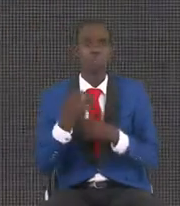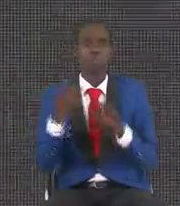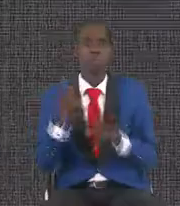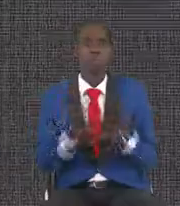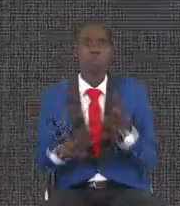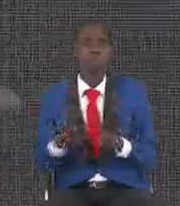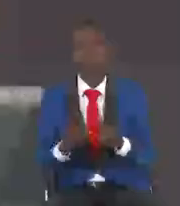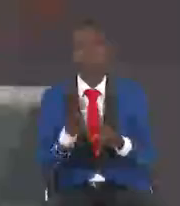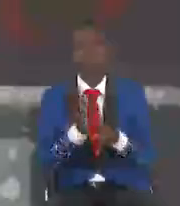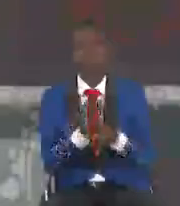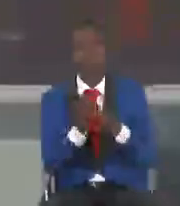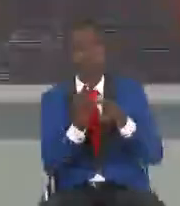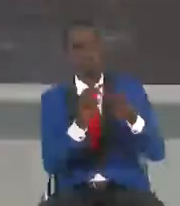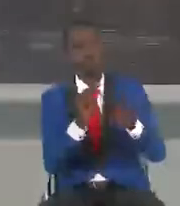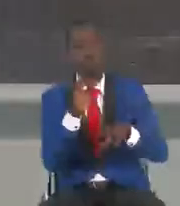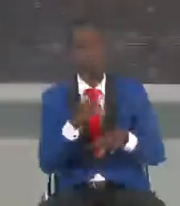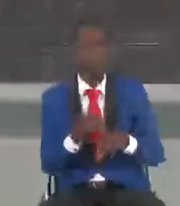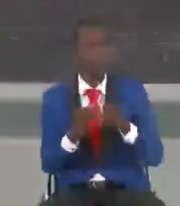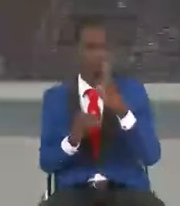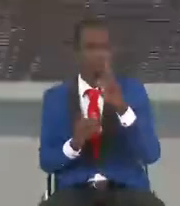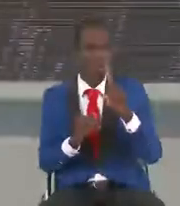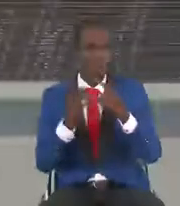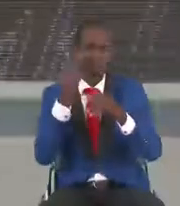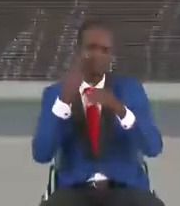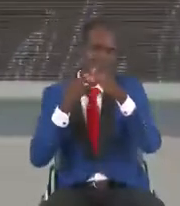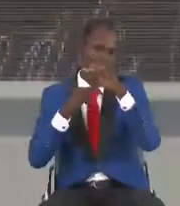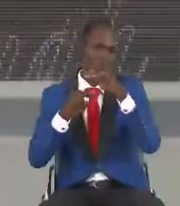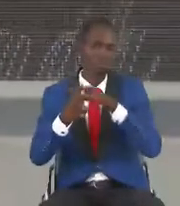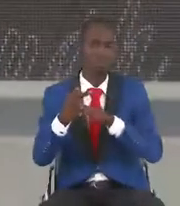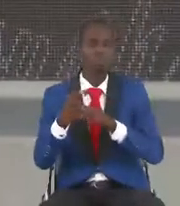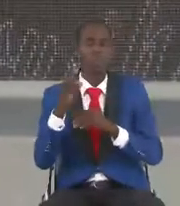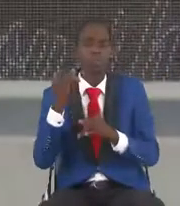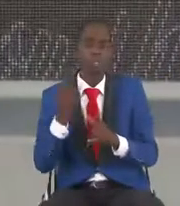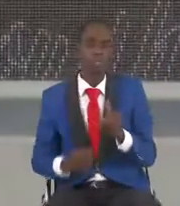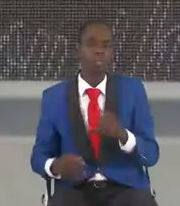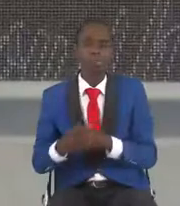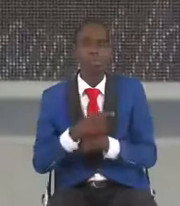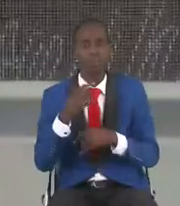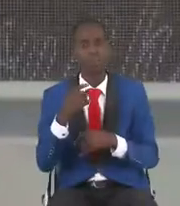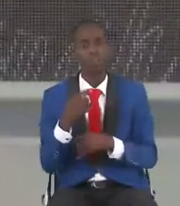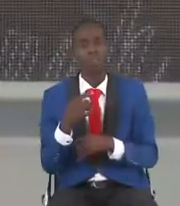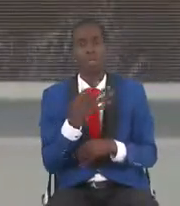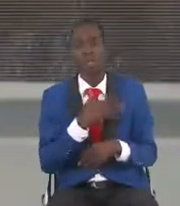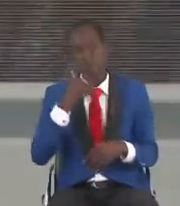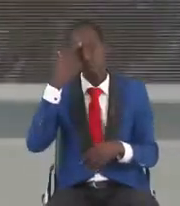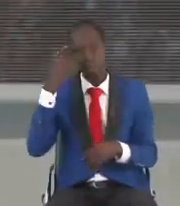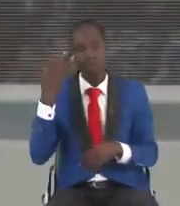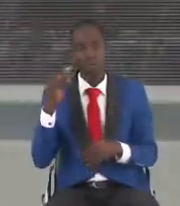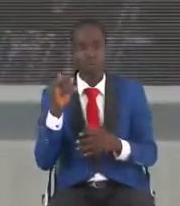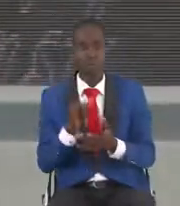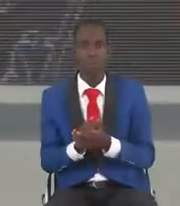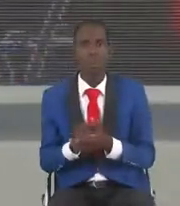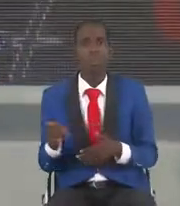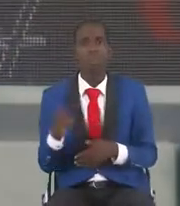one stream of the prophecy of the last days. And because of that, they have a